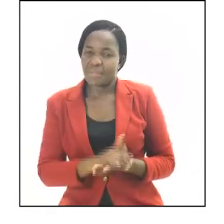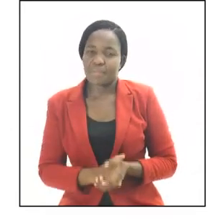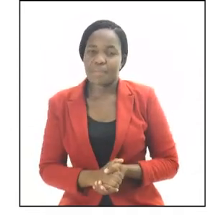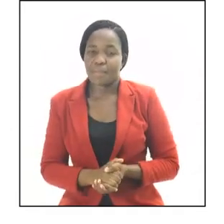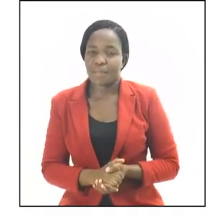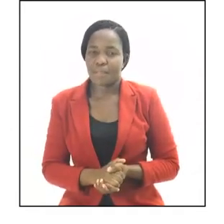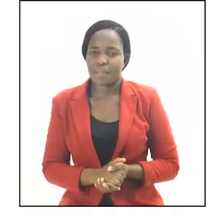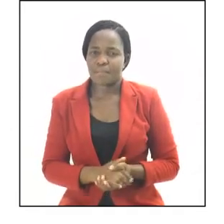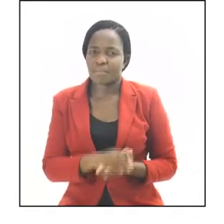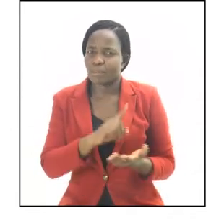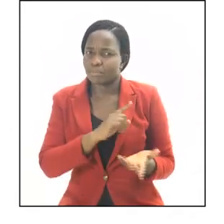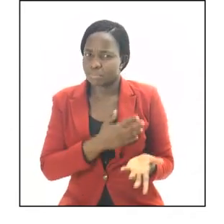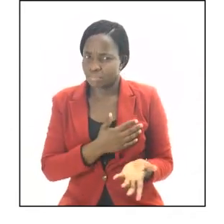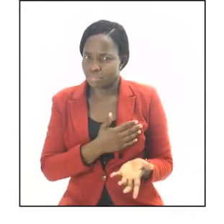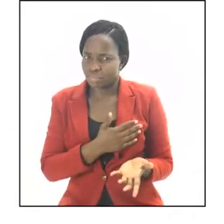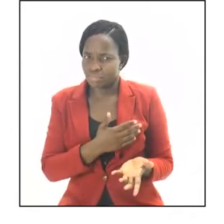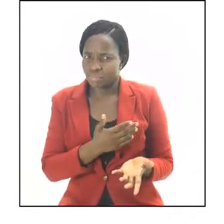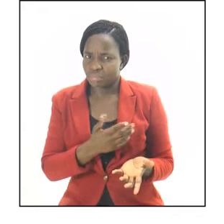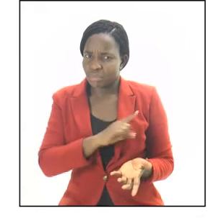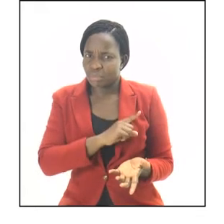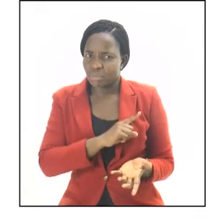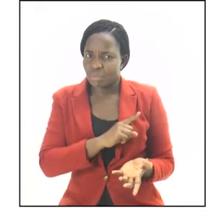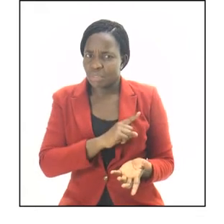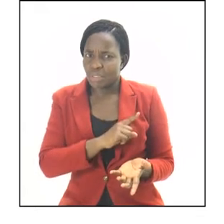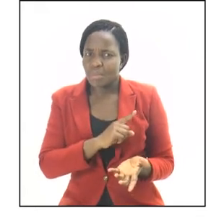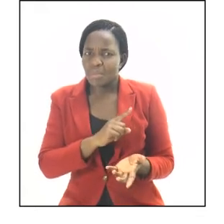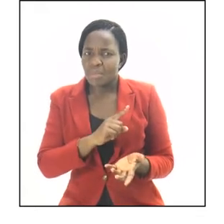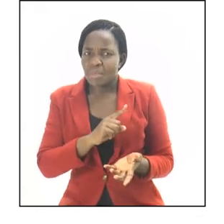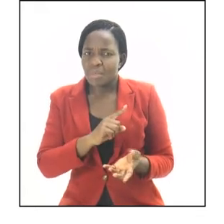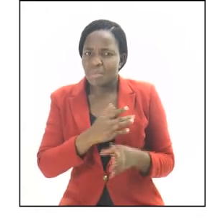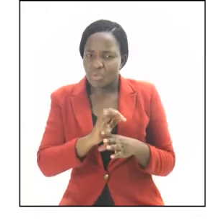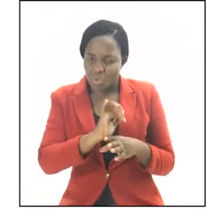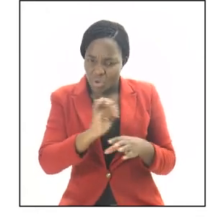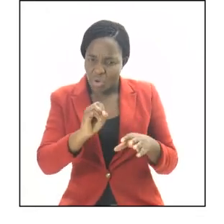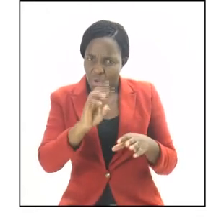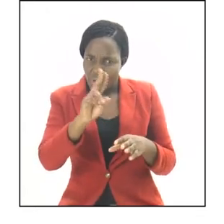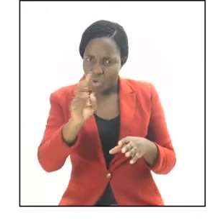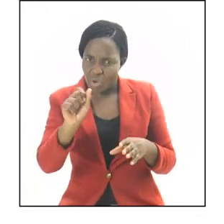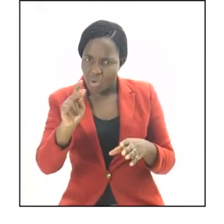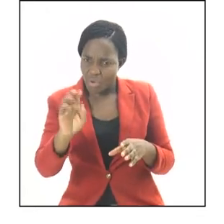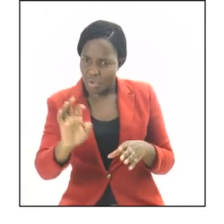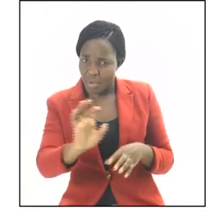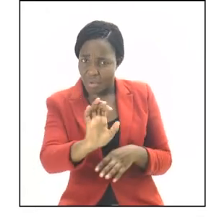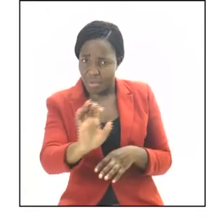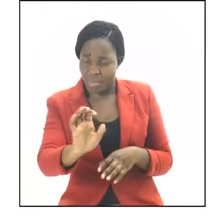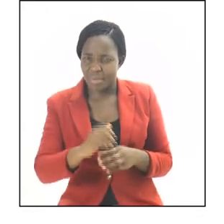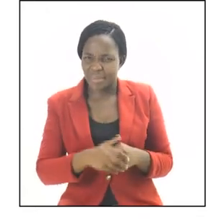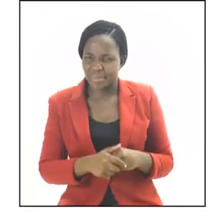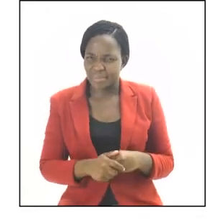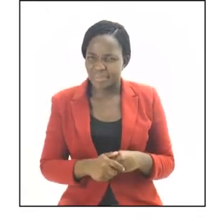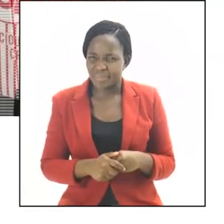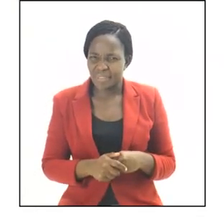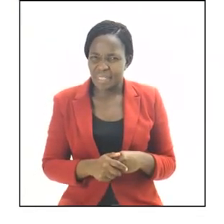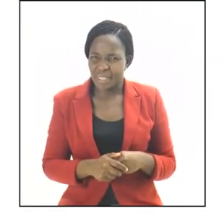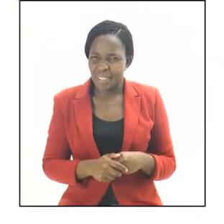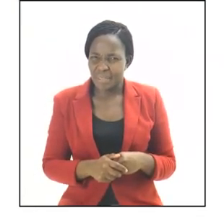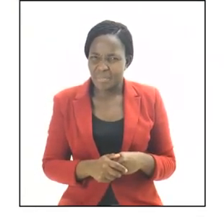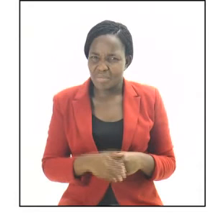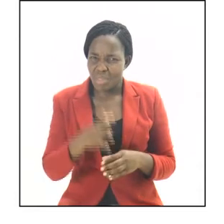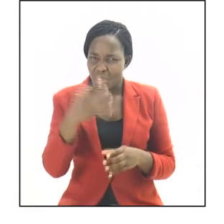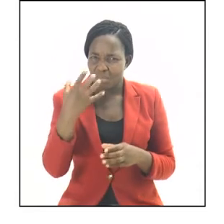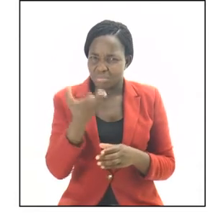This is because of the asymmetrical shape. I can think of a box of